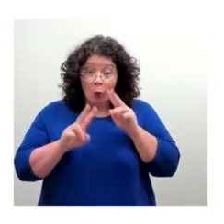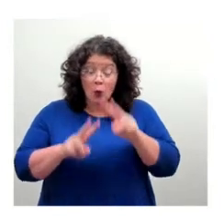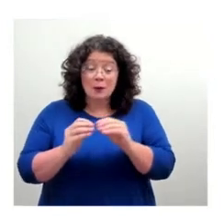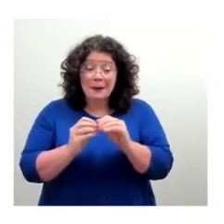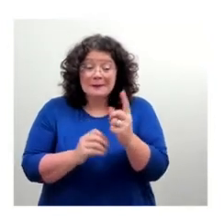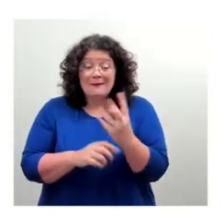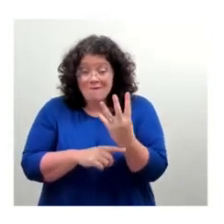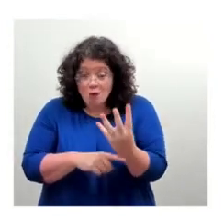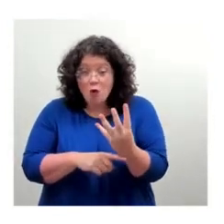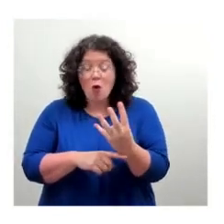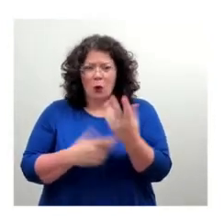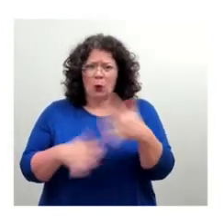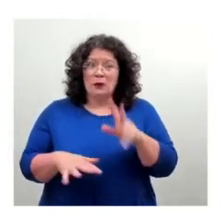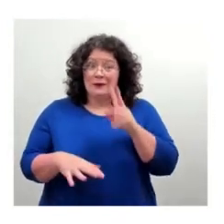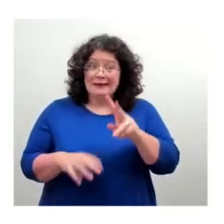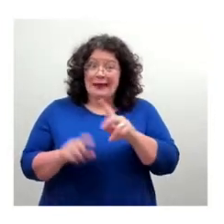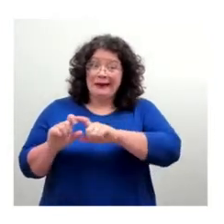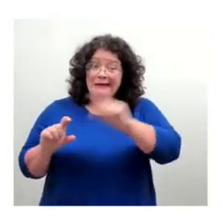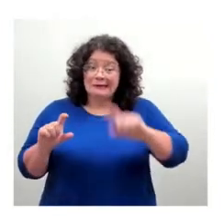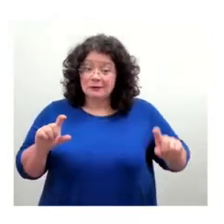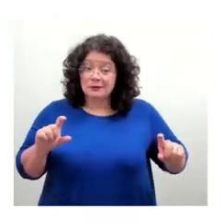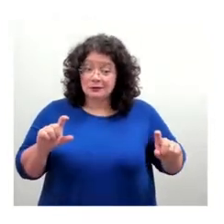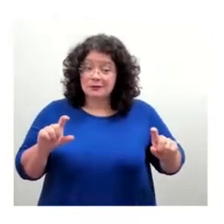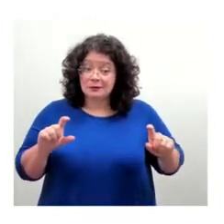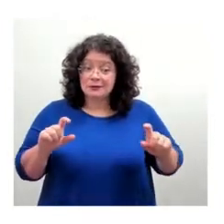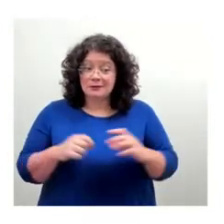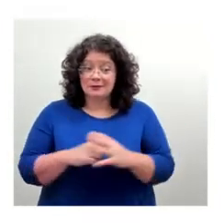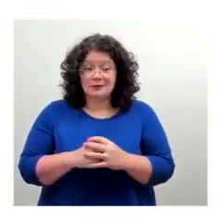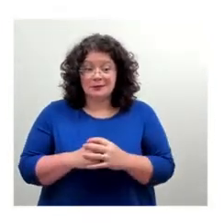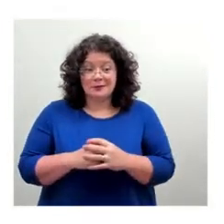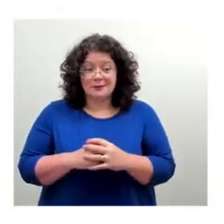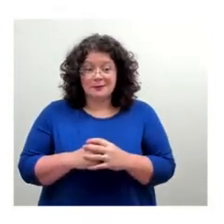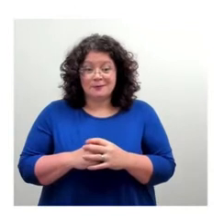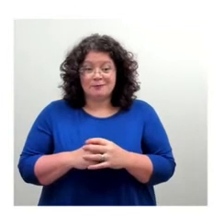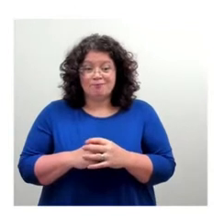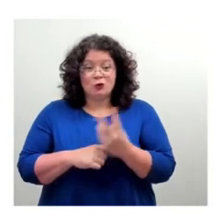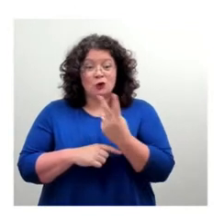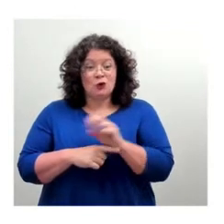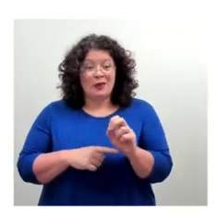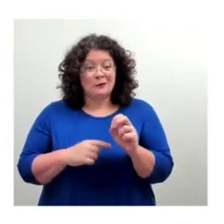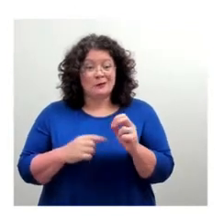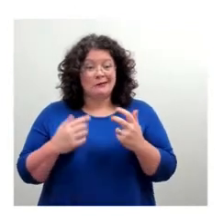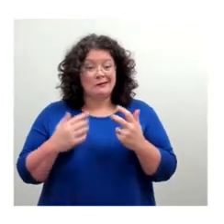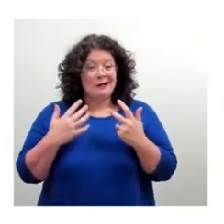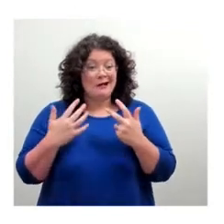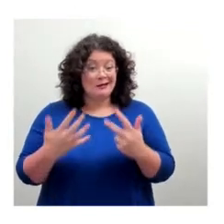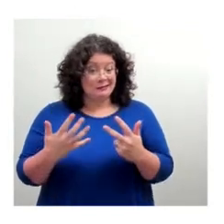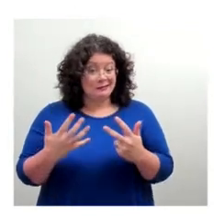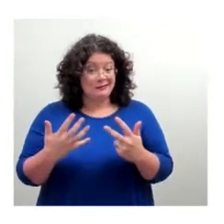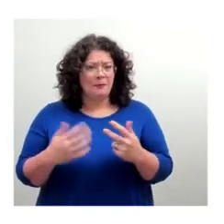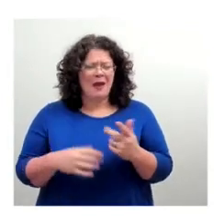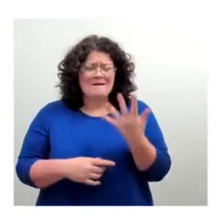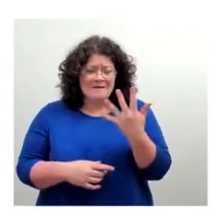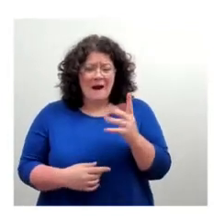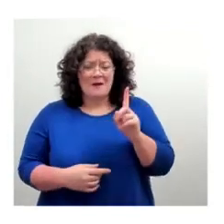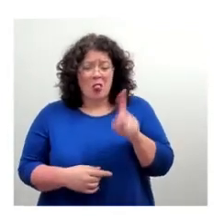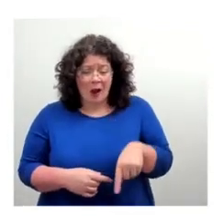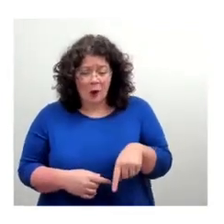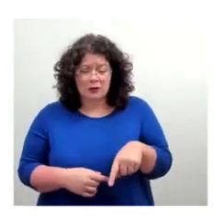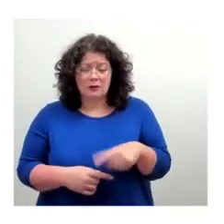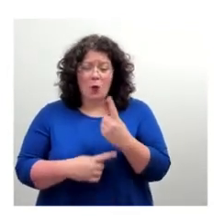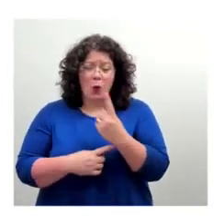of EastEnders have been AD'd to date. Now, our activities, we've been hugely supporting our activities